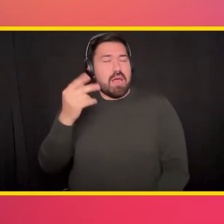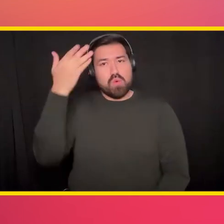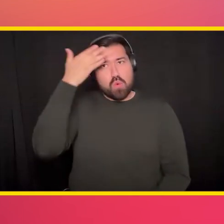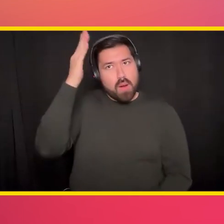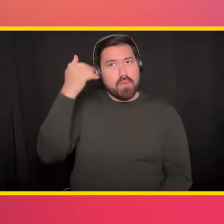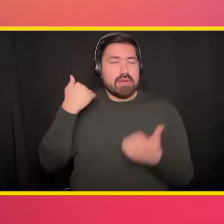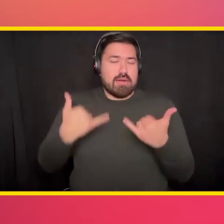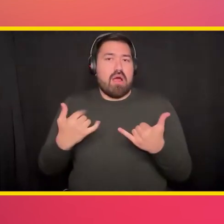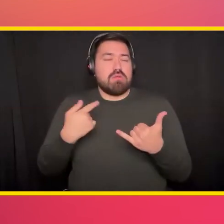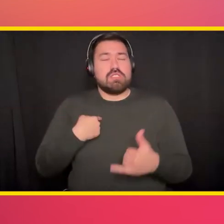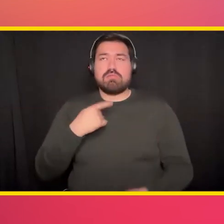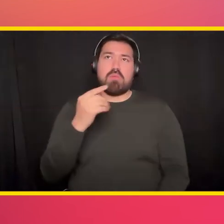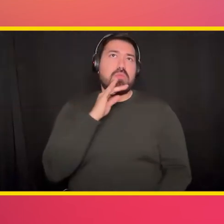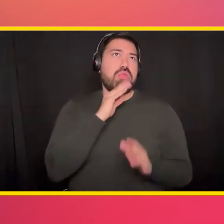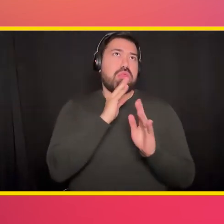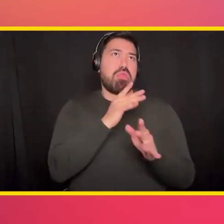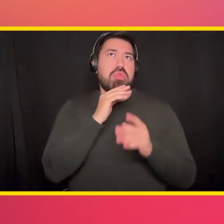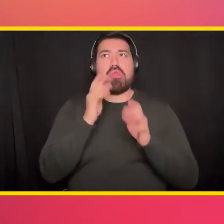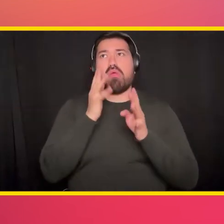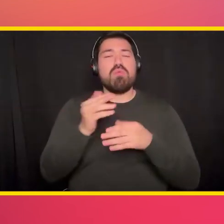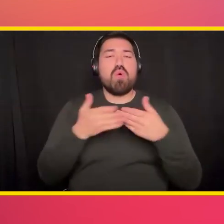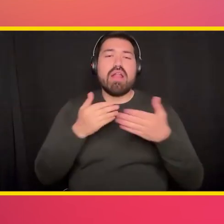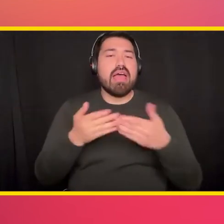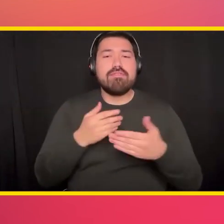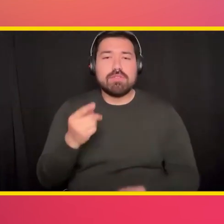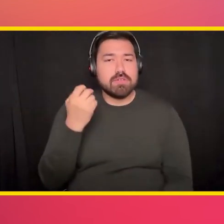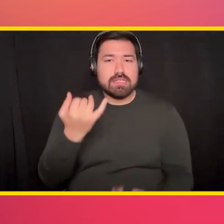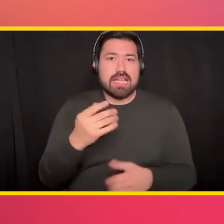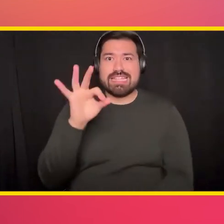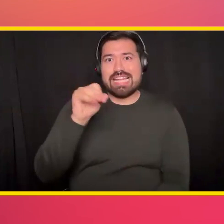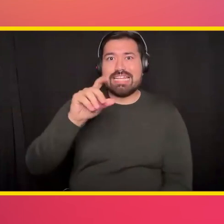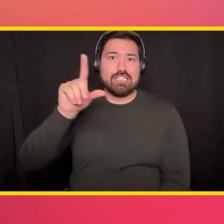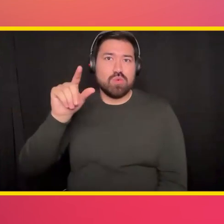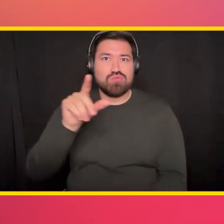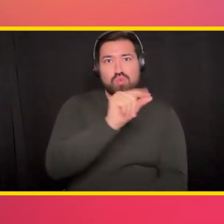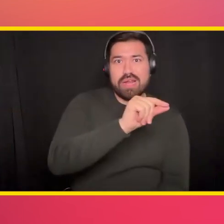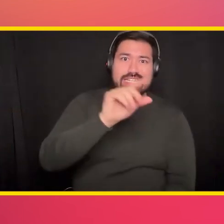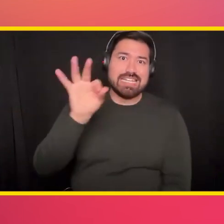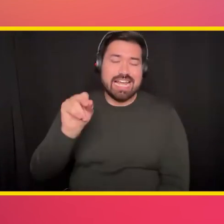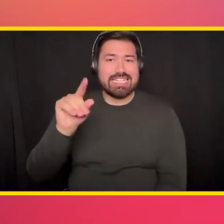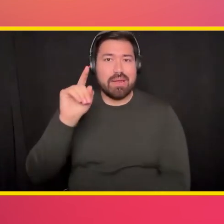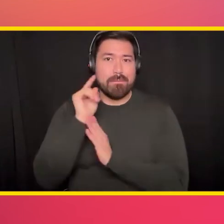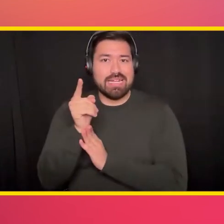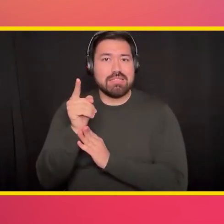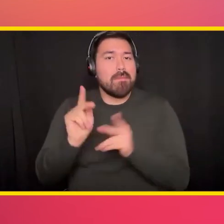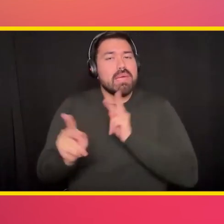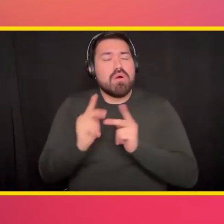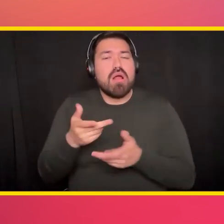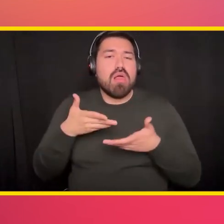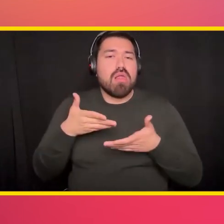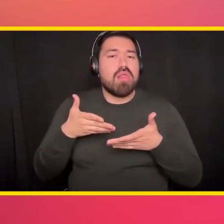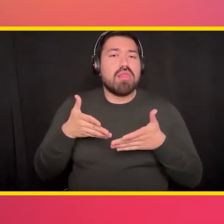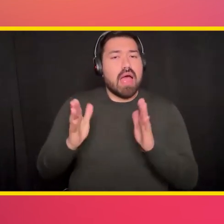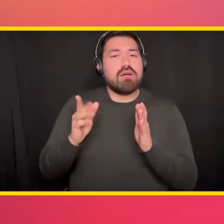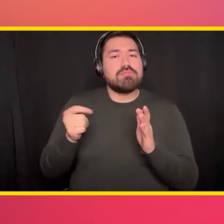for 90 to 120 minutes. And people aren't allowed to, or we're going to take issue with